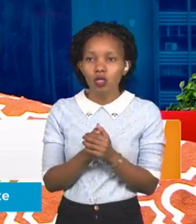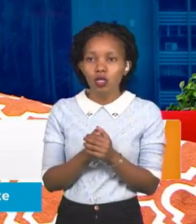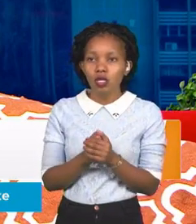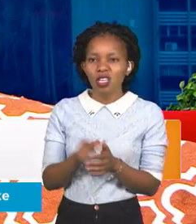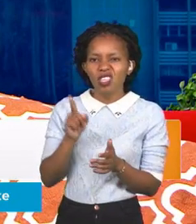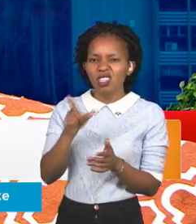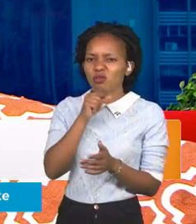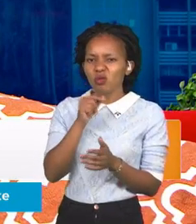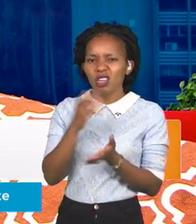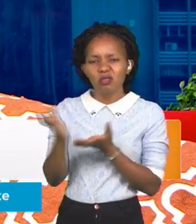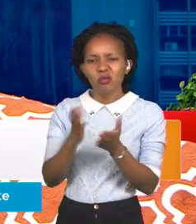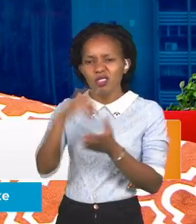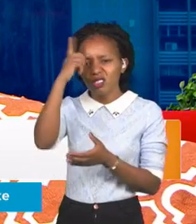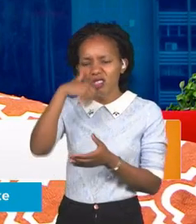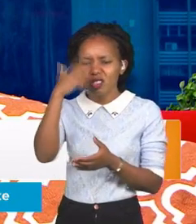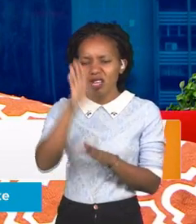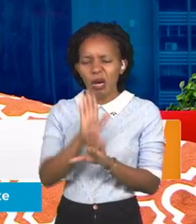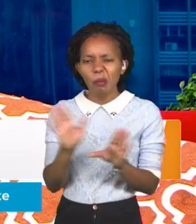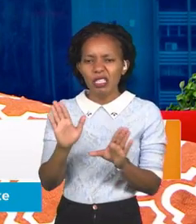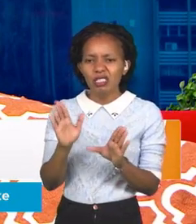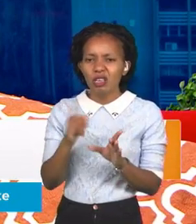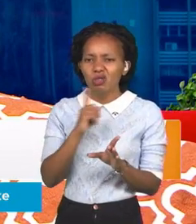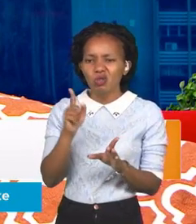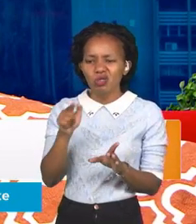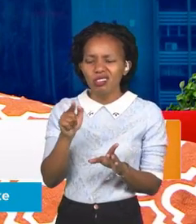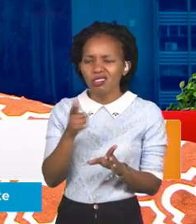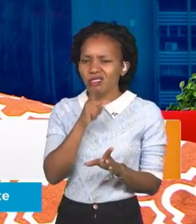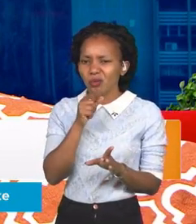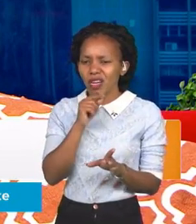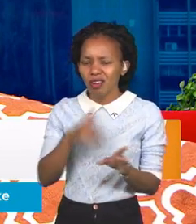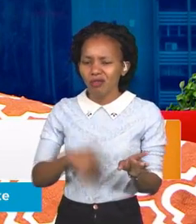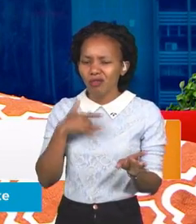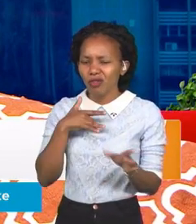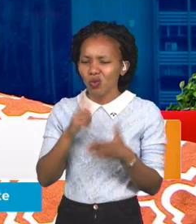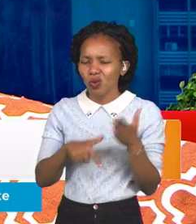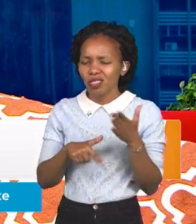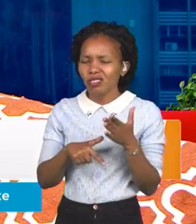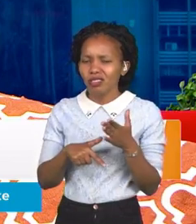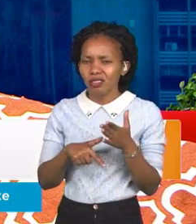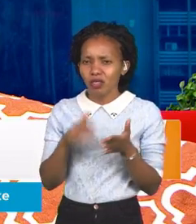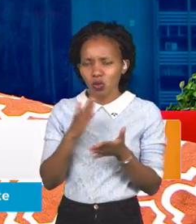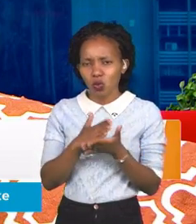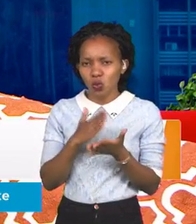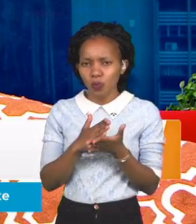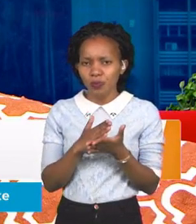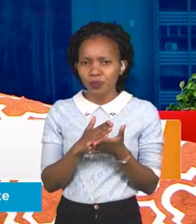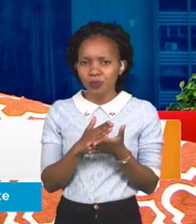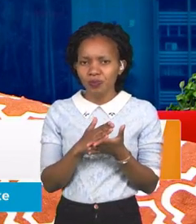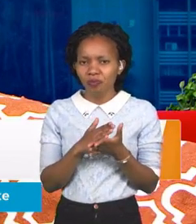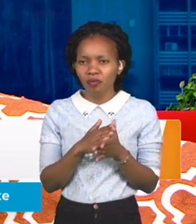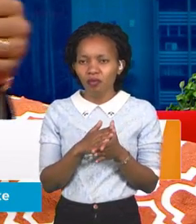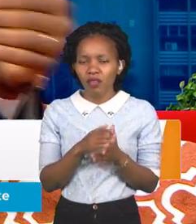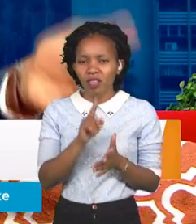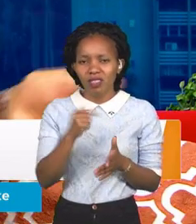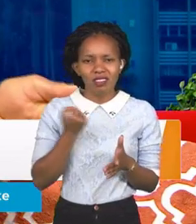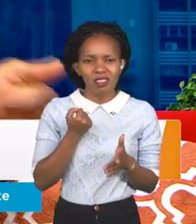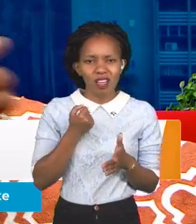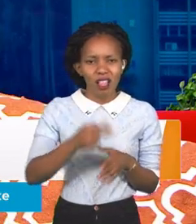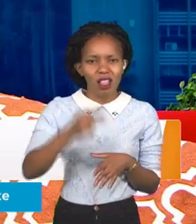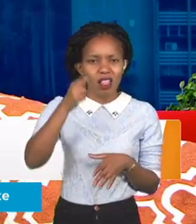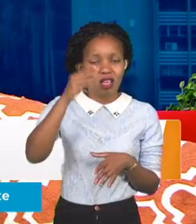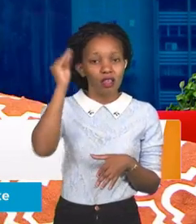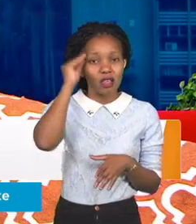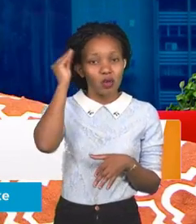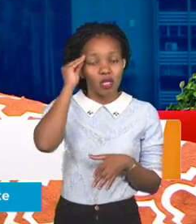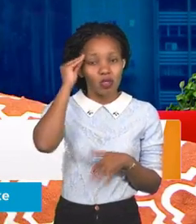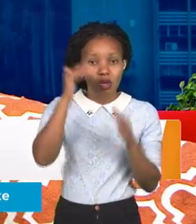in Thika. Mm-hmm. So he might have felt that inferiority complex also. Yes, yeah. she has a higher level of